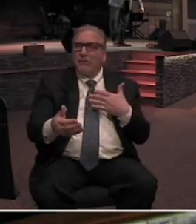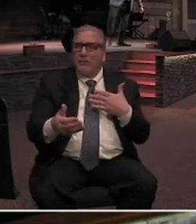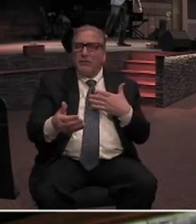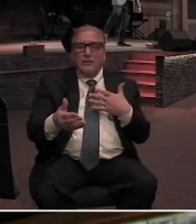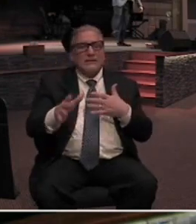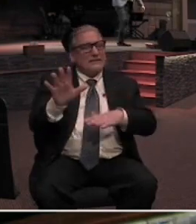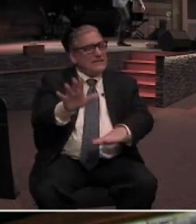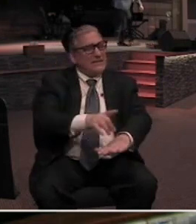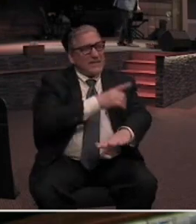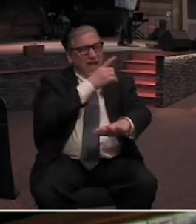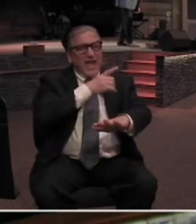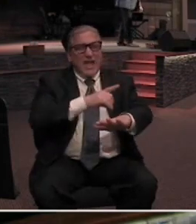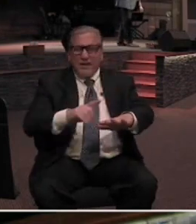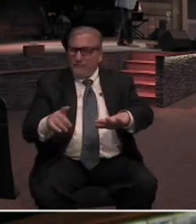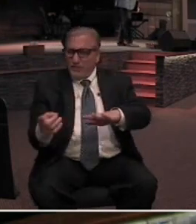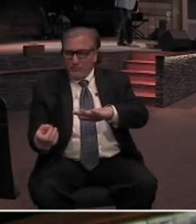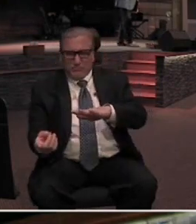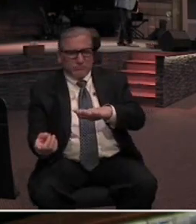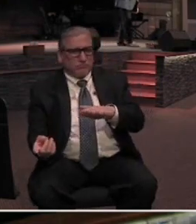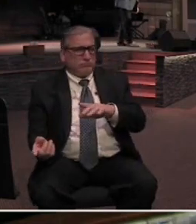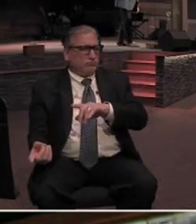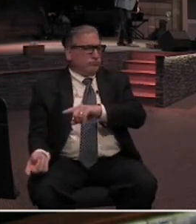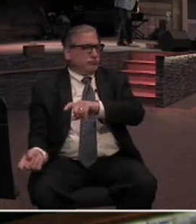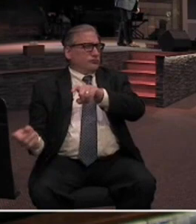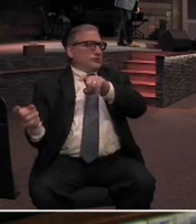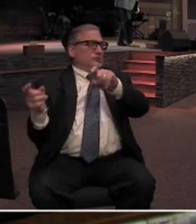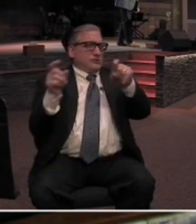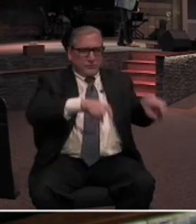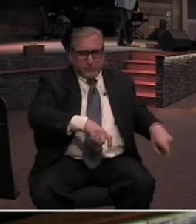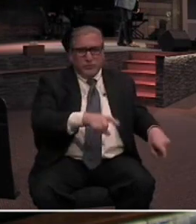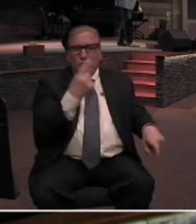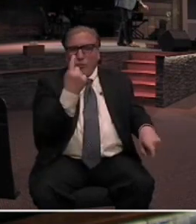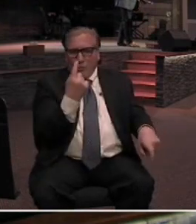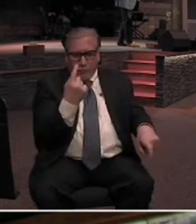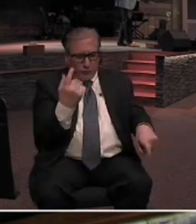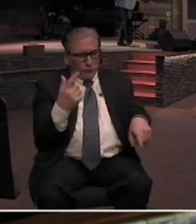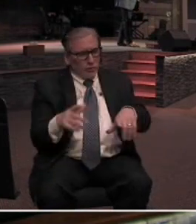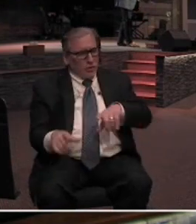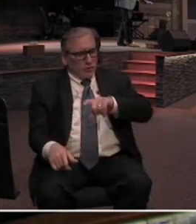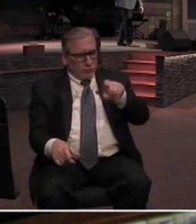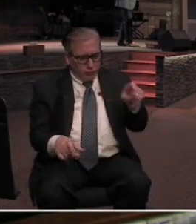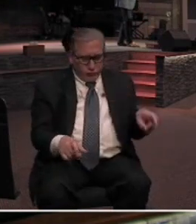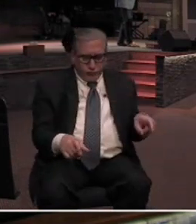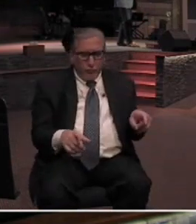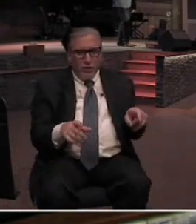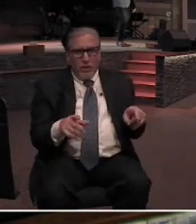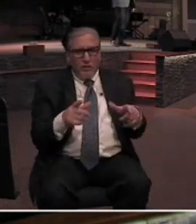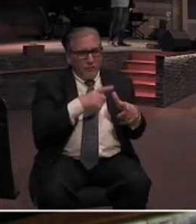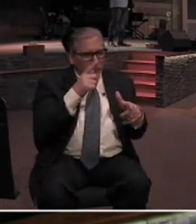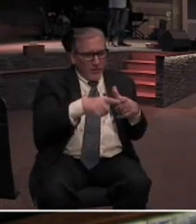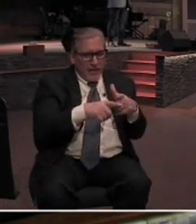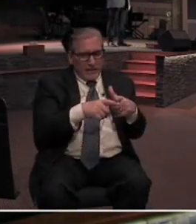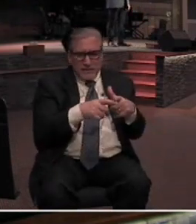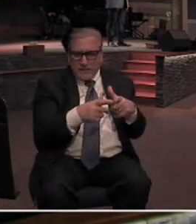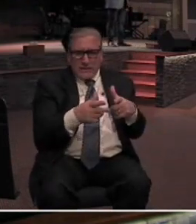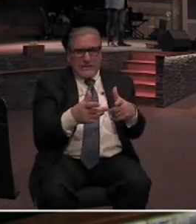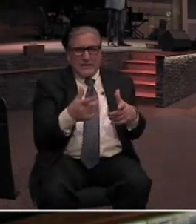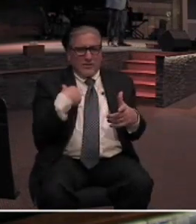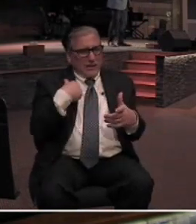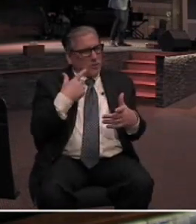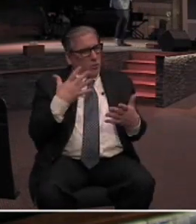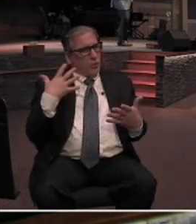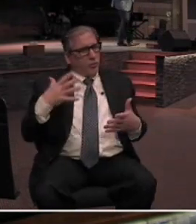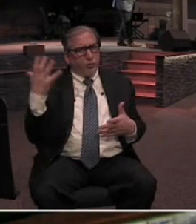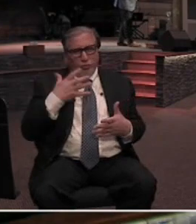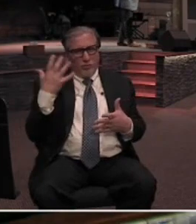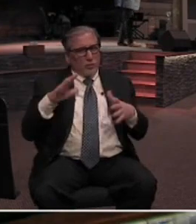David slung one leg over the hospital bed. David got some of that, though a host should